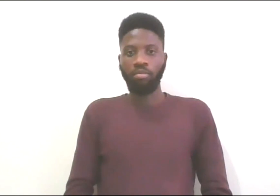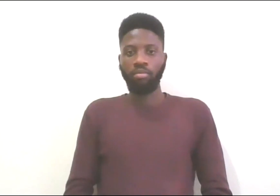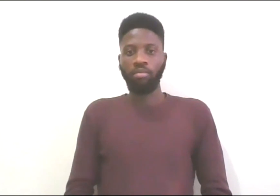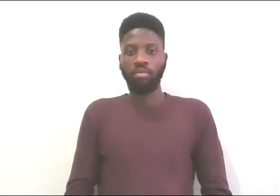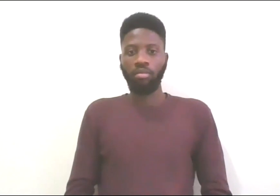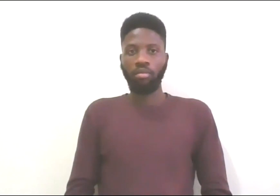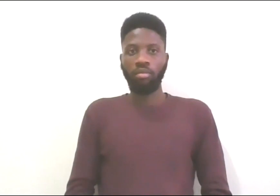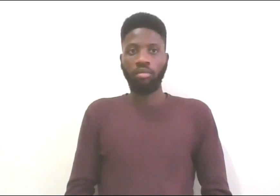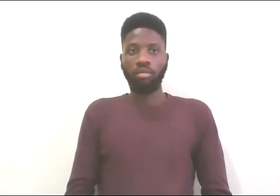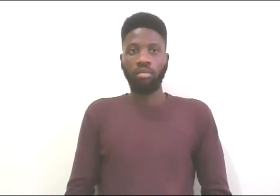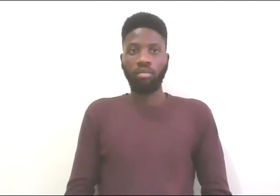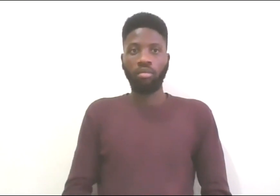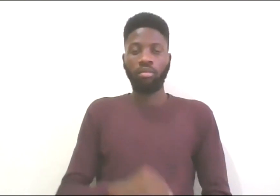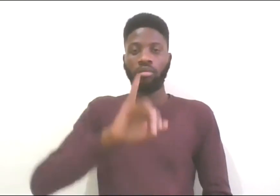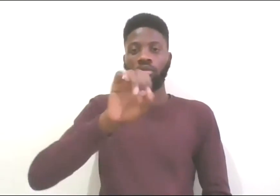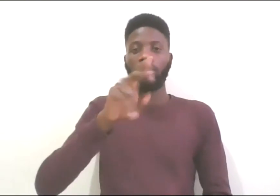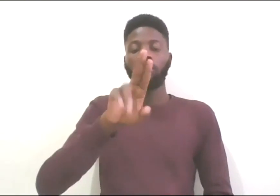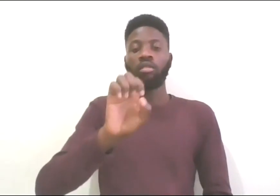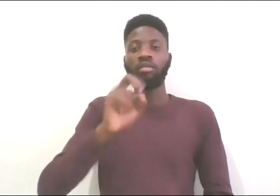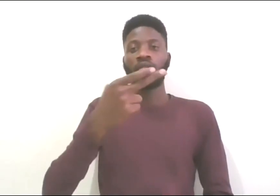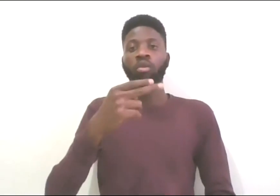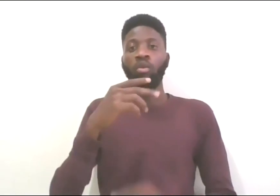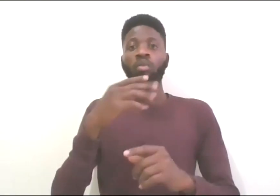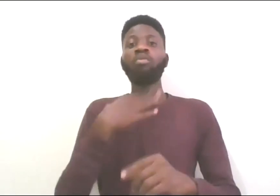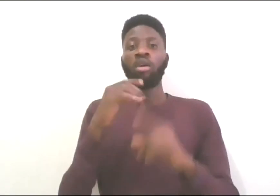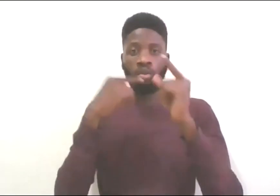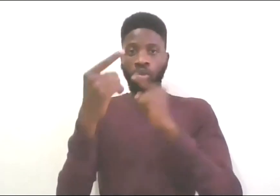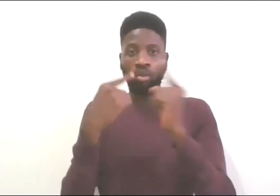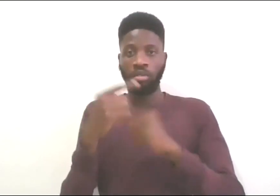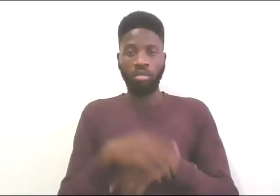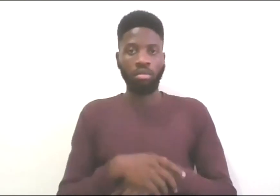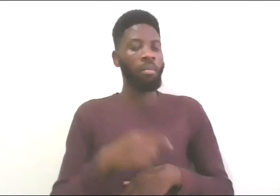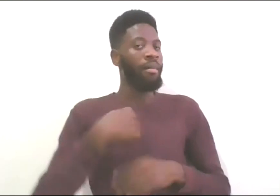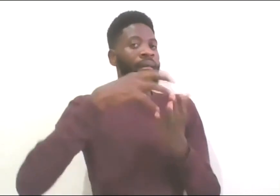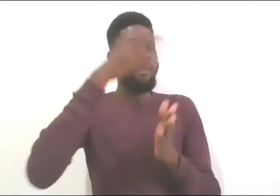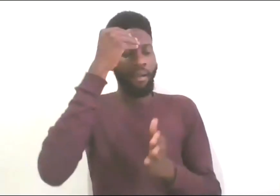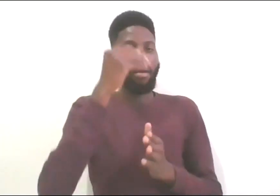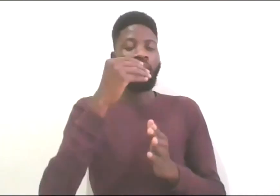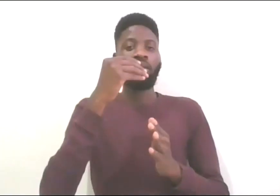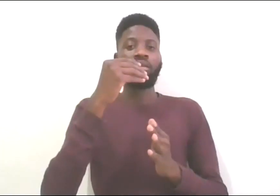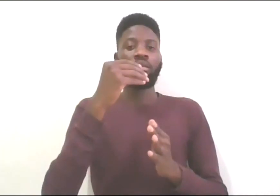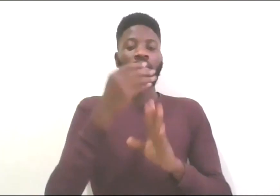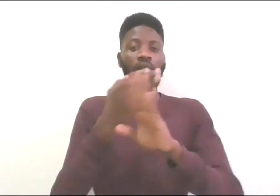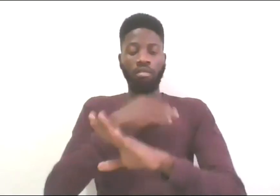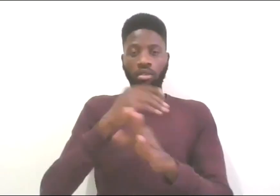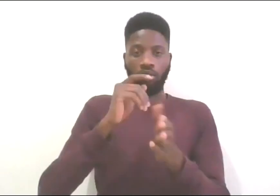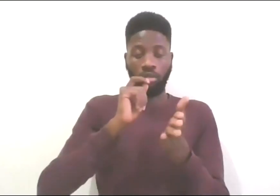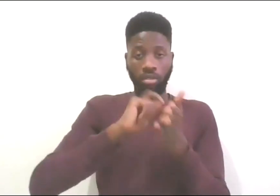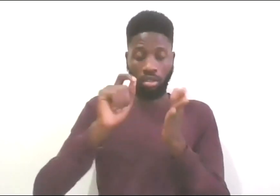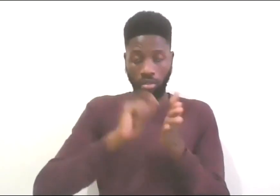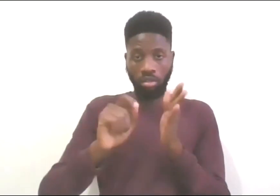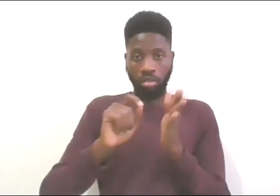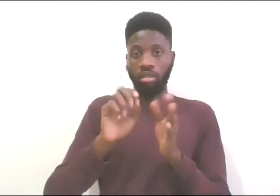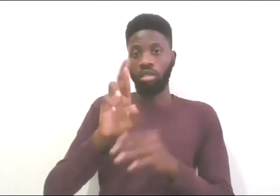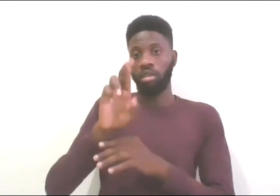Josie, you want to say something? And for me, I learned that before you write a letter, you have to ask